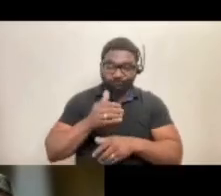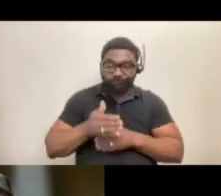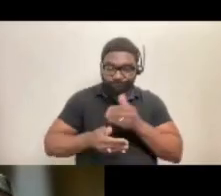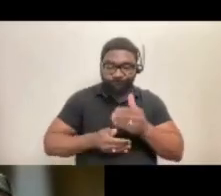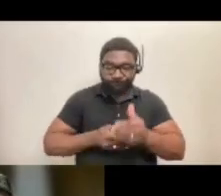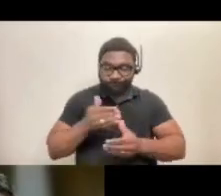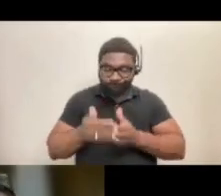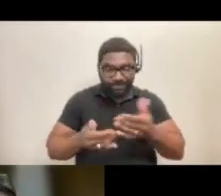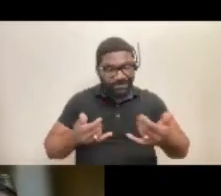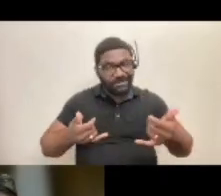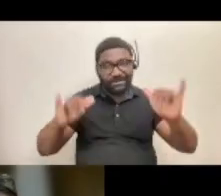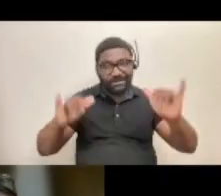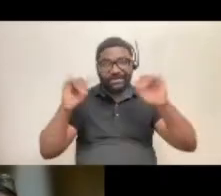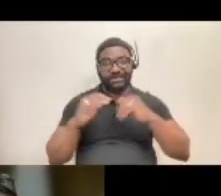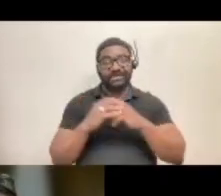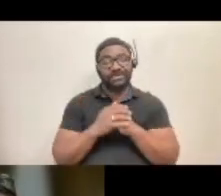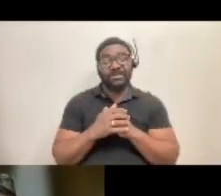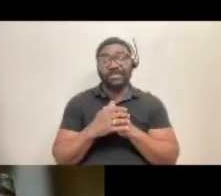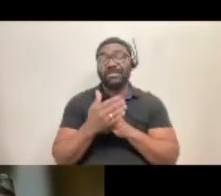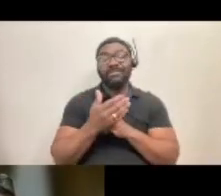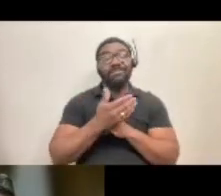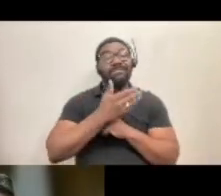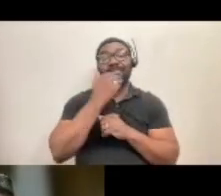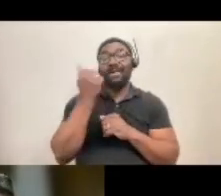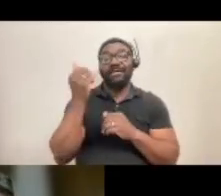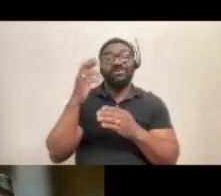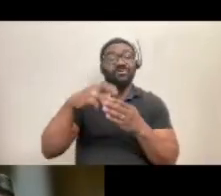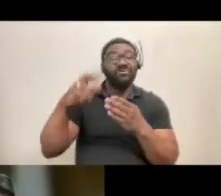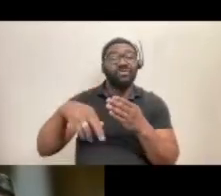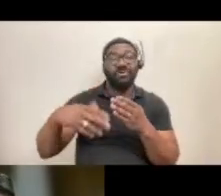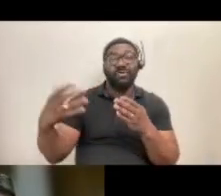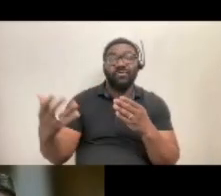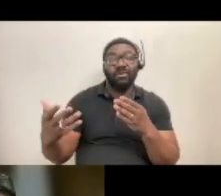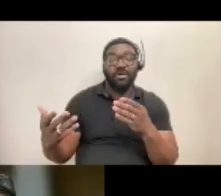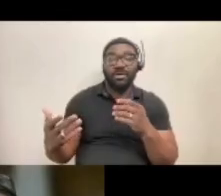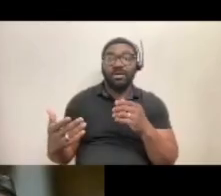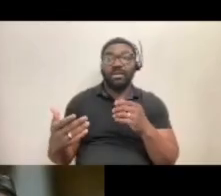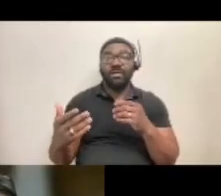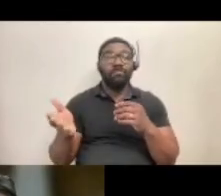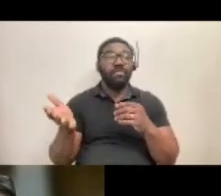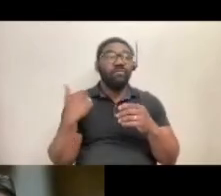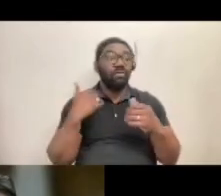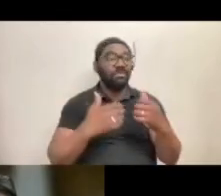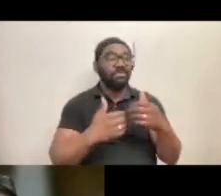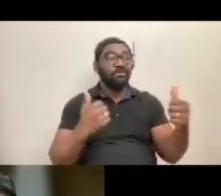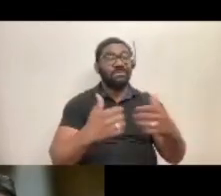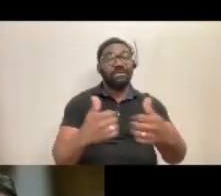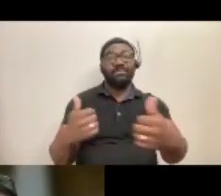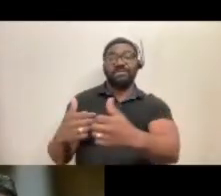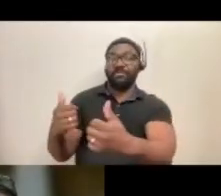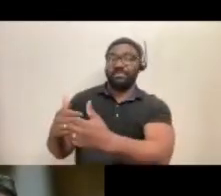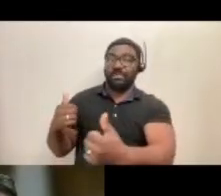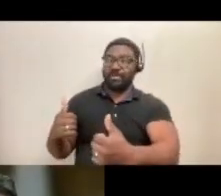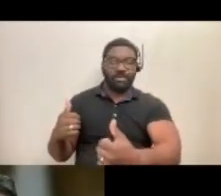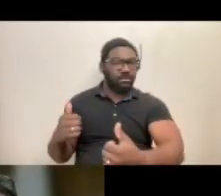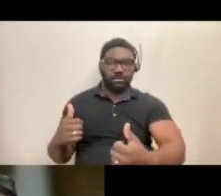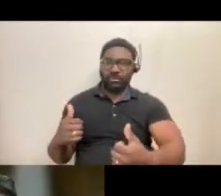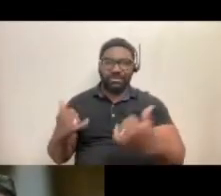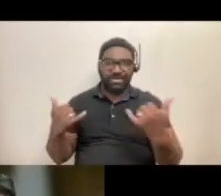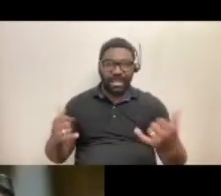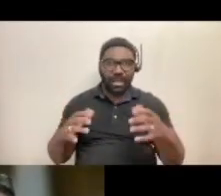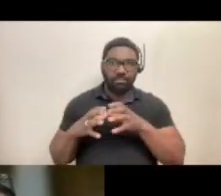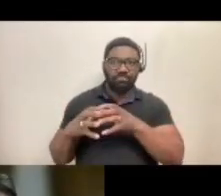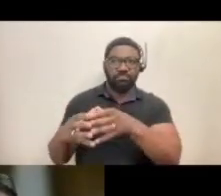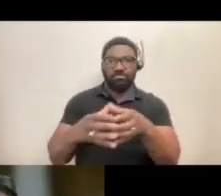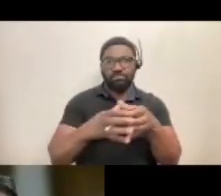think one of the best things that has come out of this is the fact that the silos are breaking down and we're all really starting to work